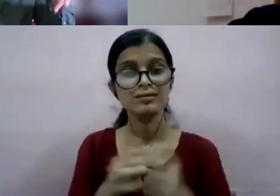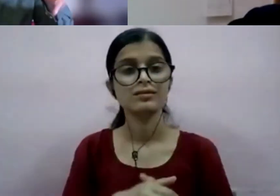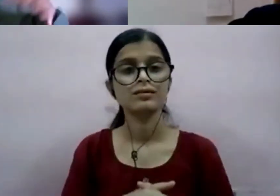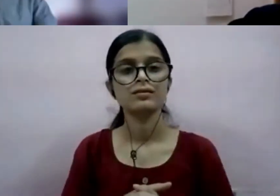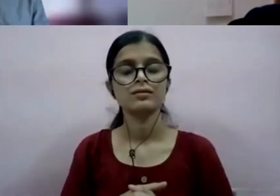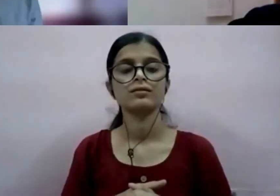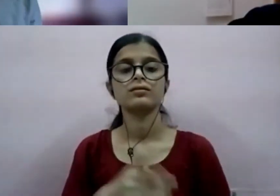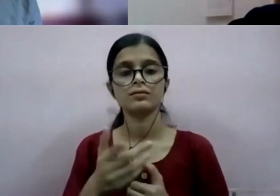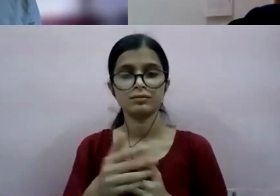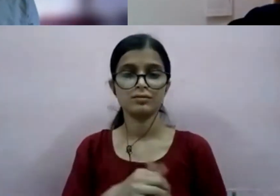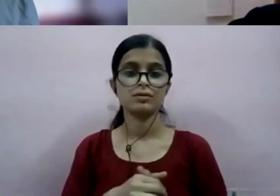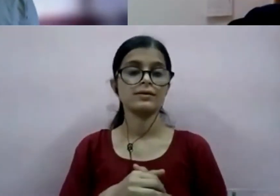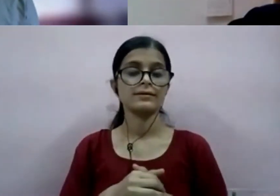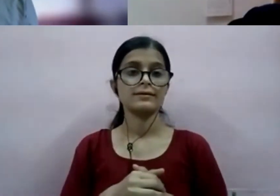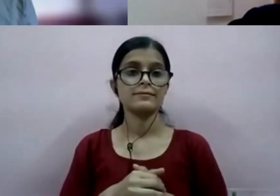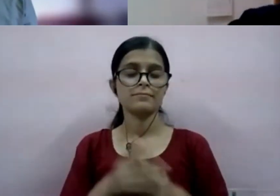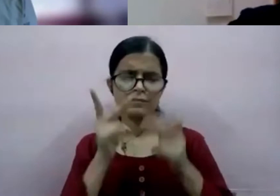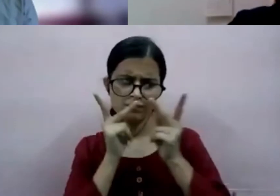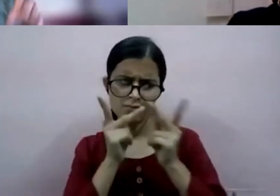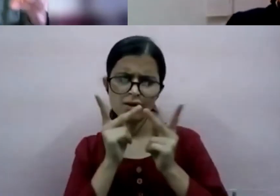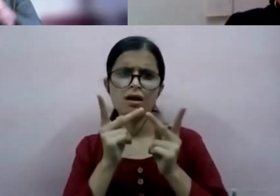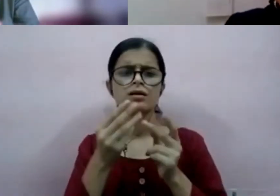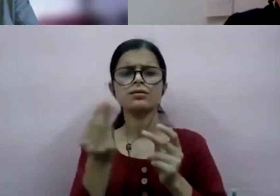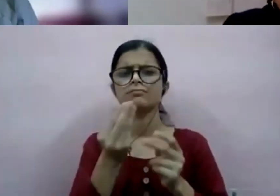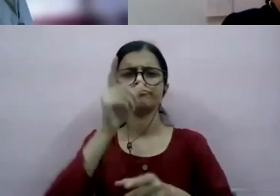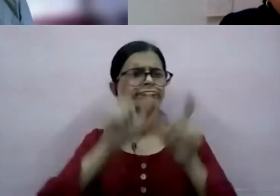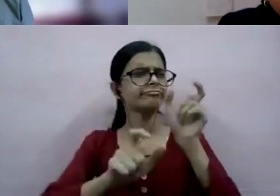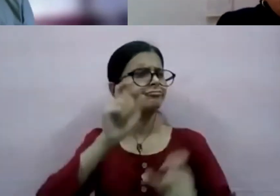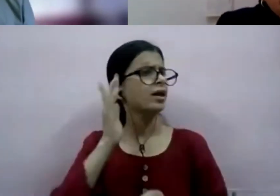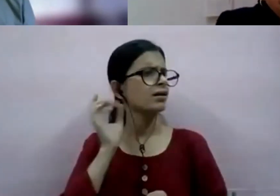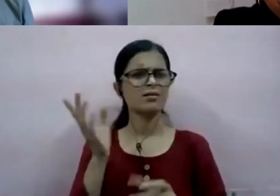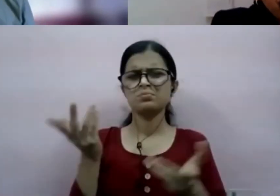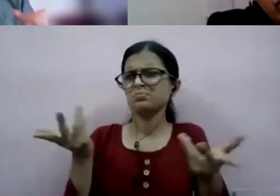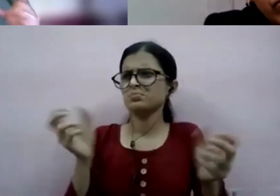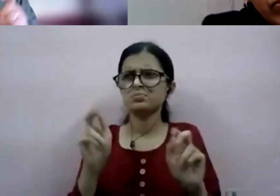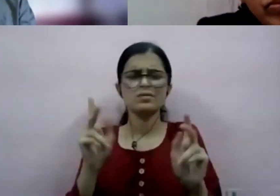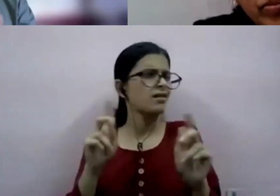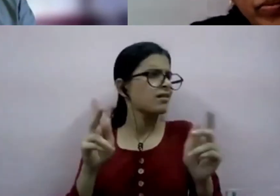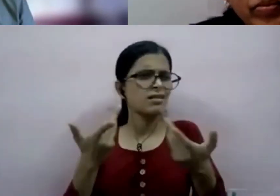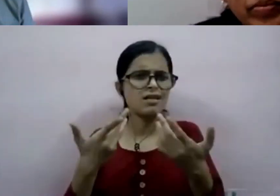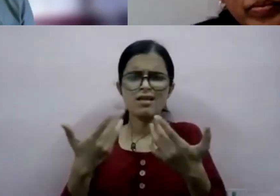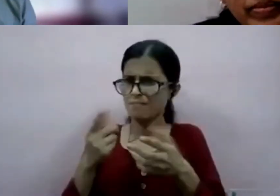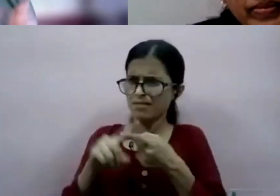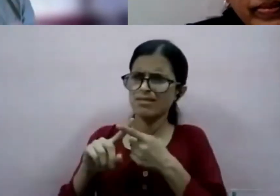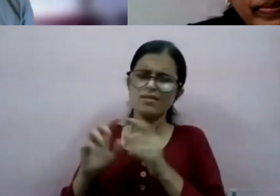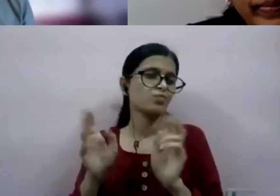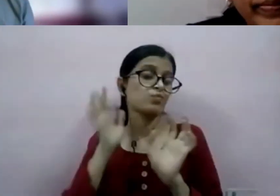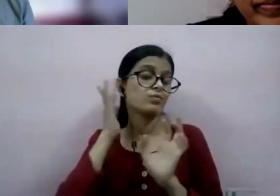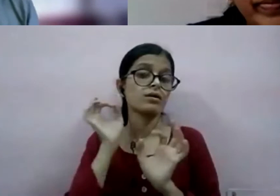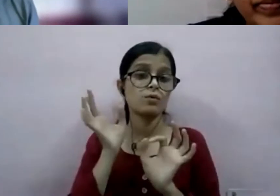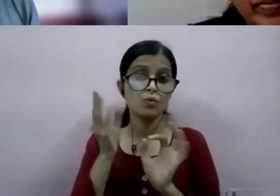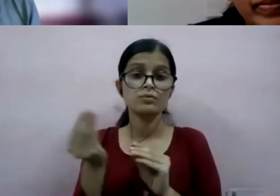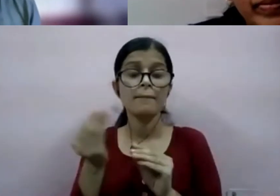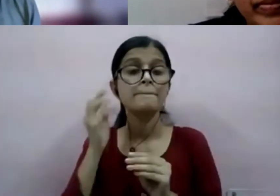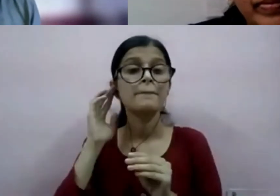allows you to look at that, but people then have to acknowledge that there are these other areas that are going on, the meso, the macro, the mega,